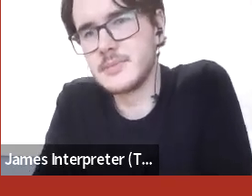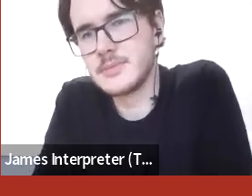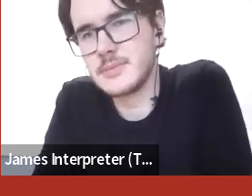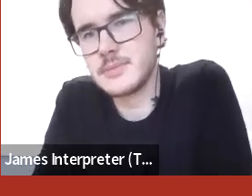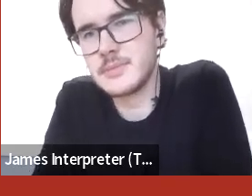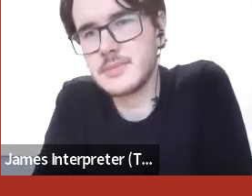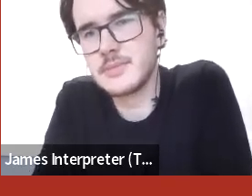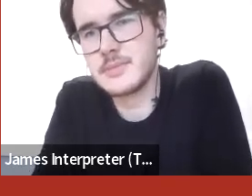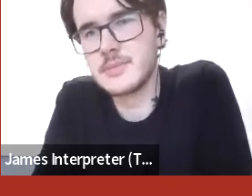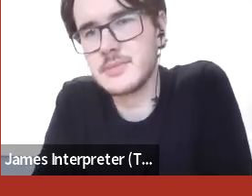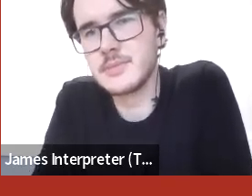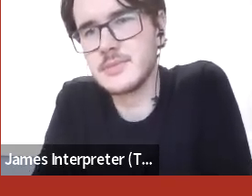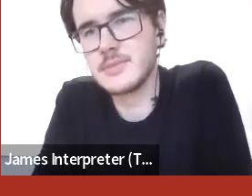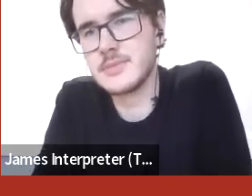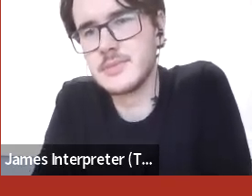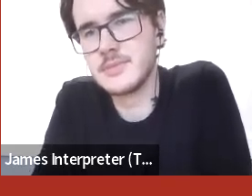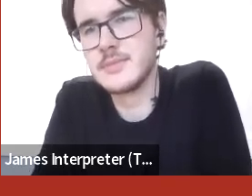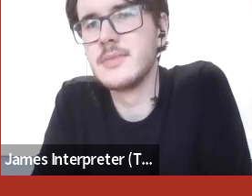R,